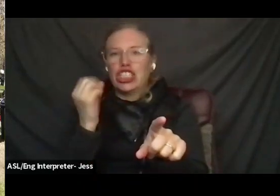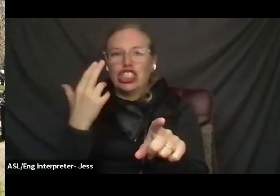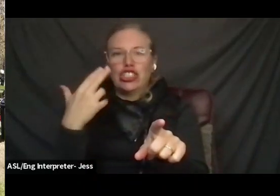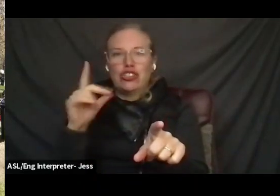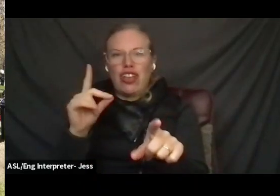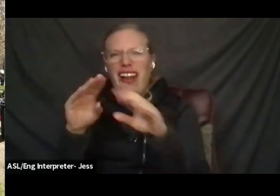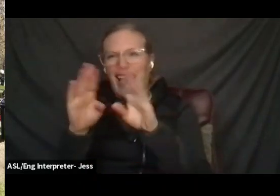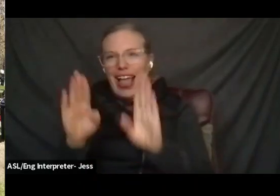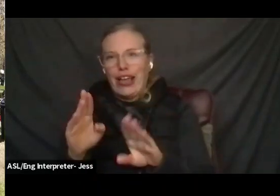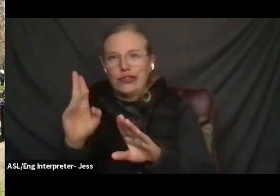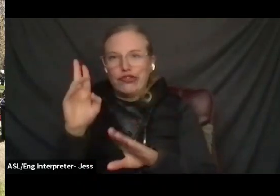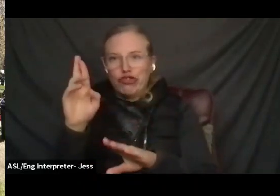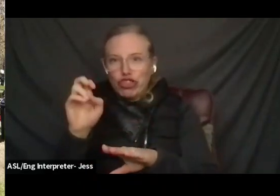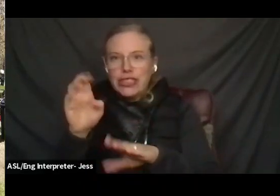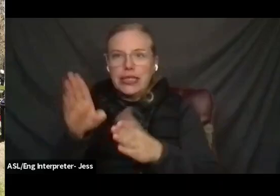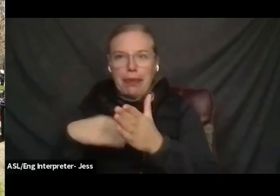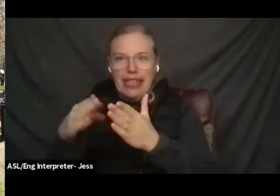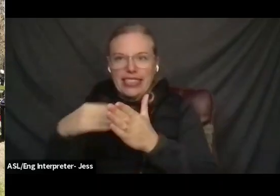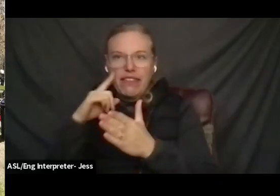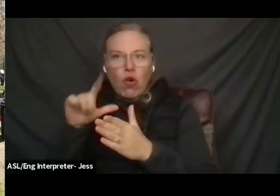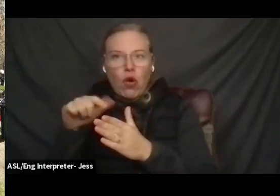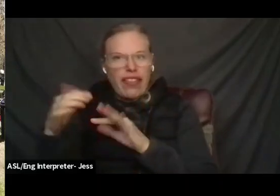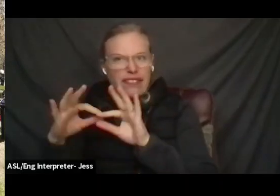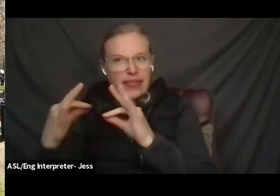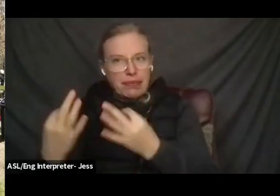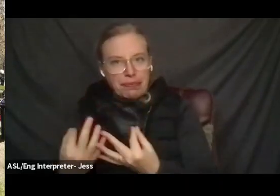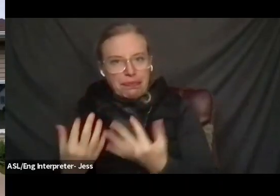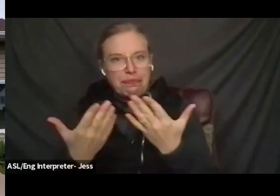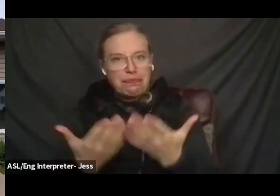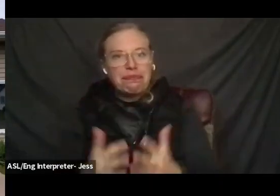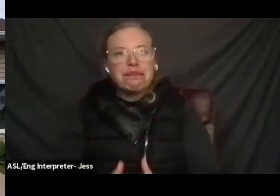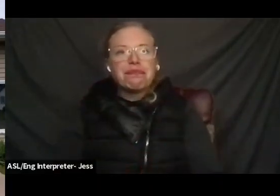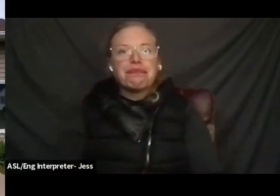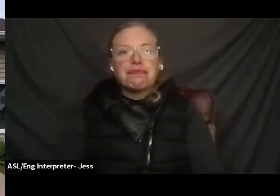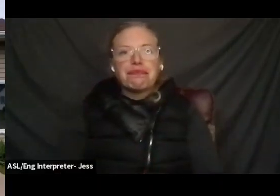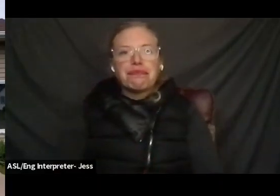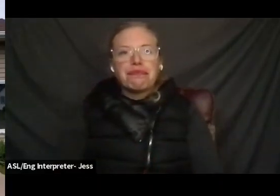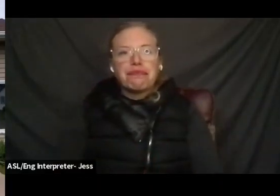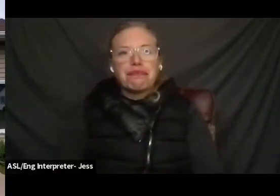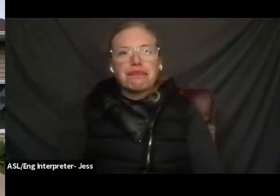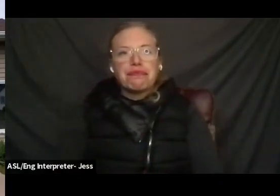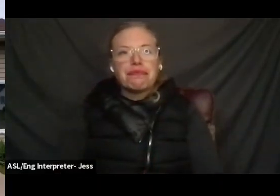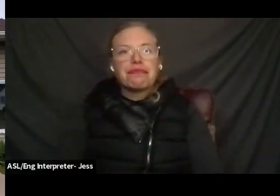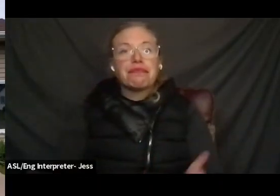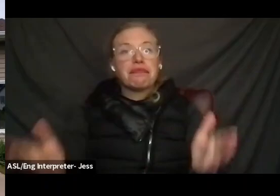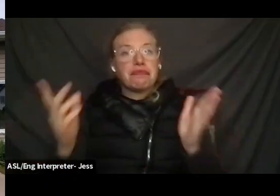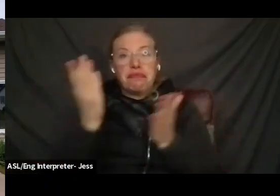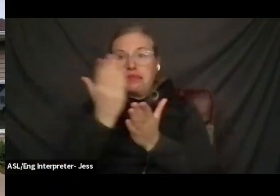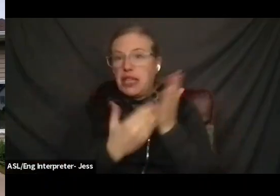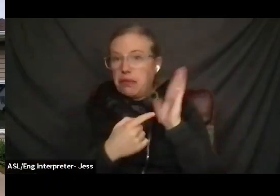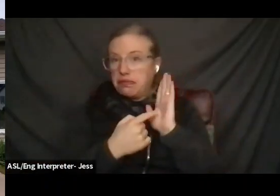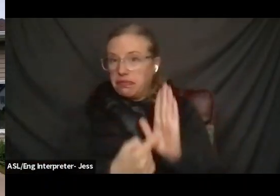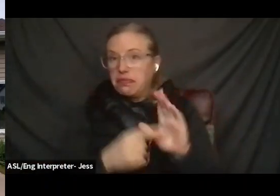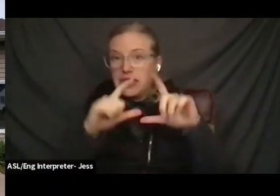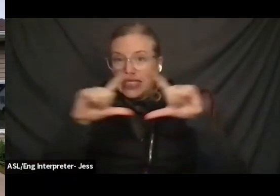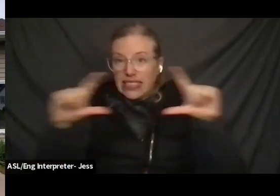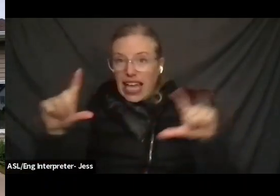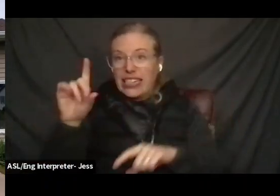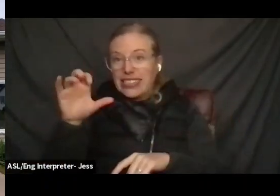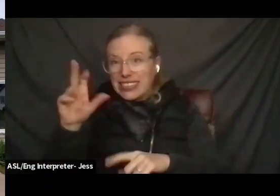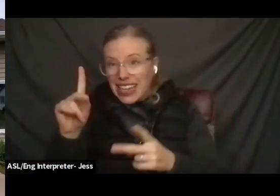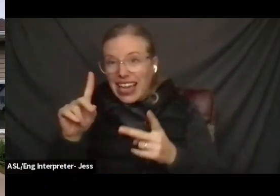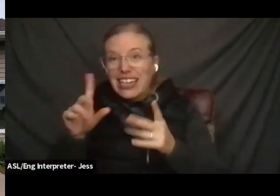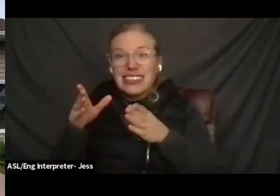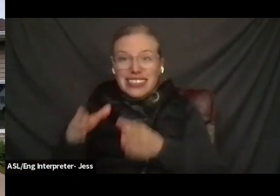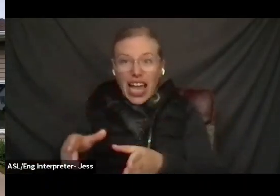house that we repainted for another family. So some things that we've done: siding, decks,